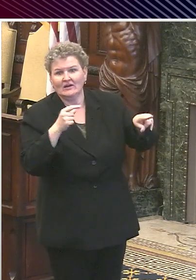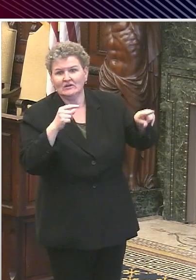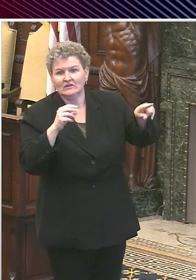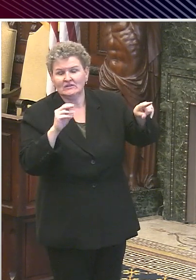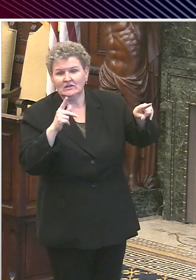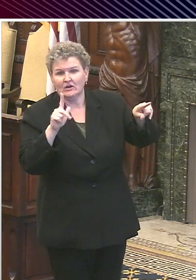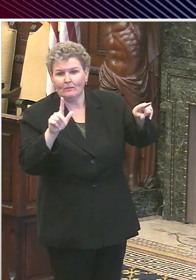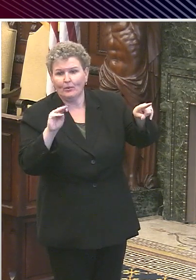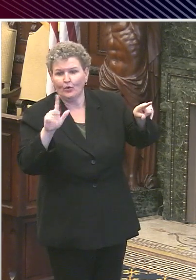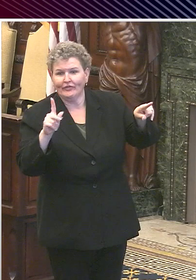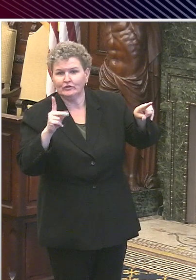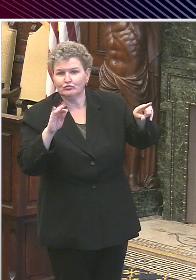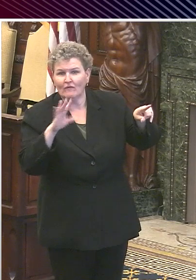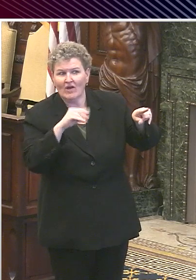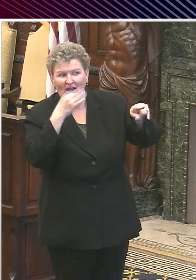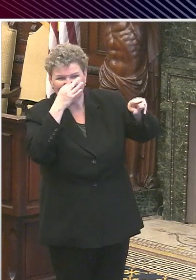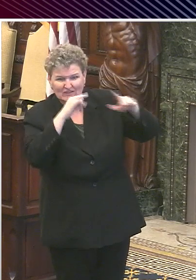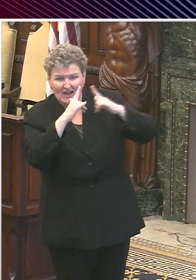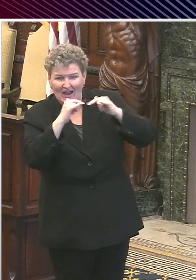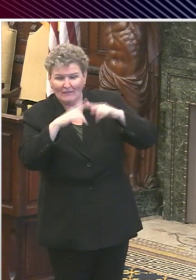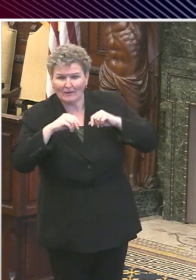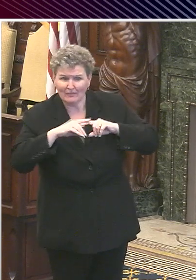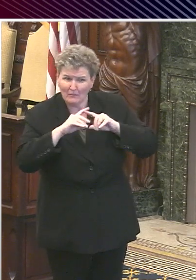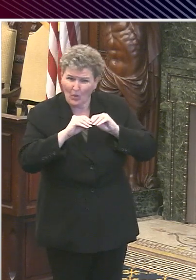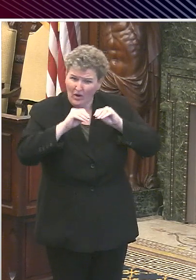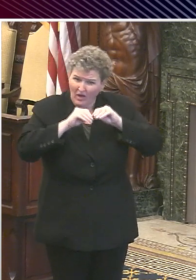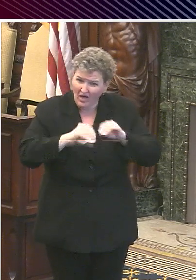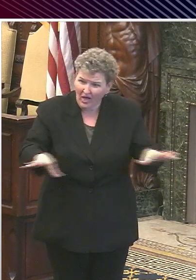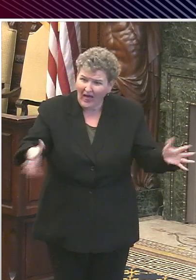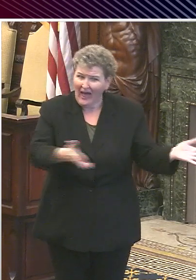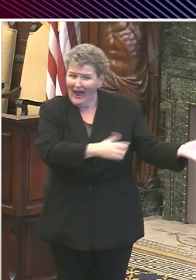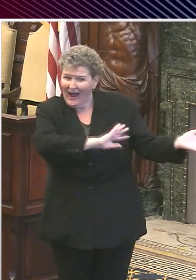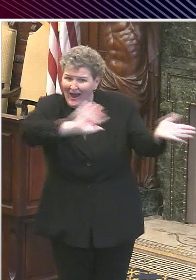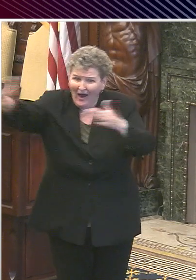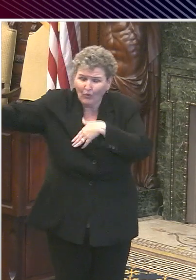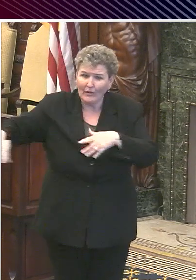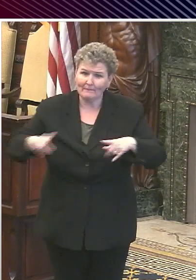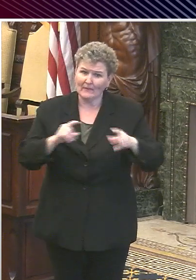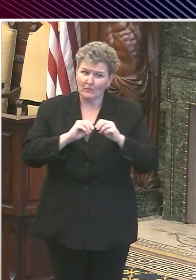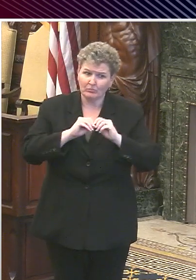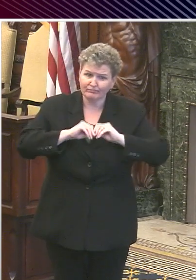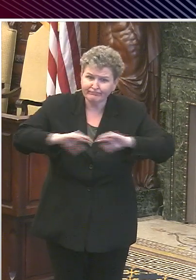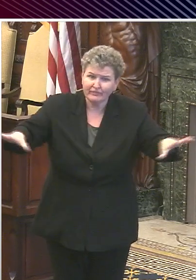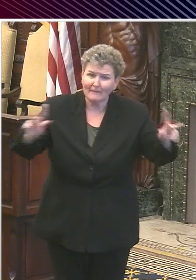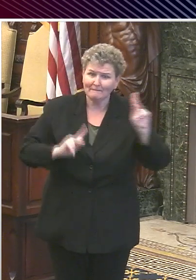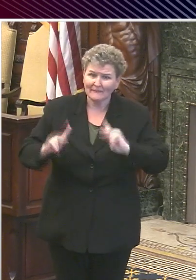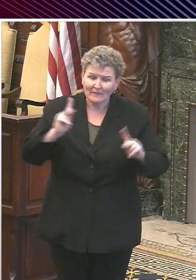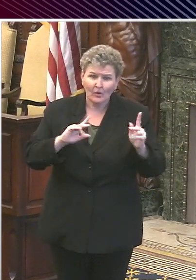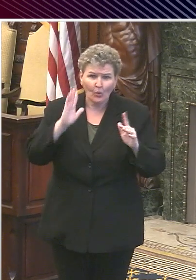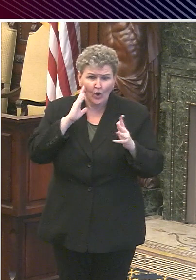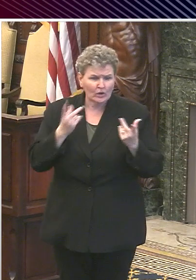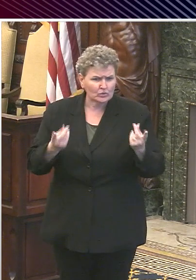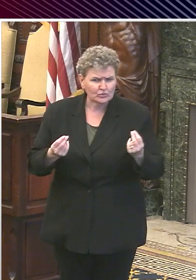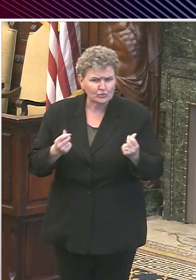lead to spreading the coronavirus, considering the CDC guidance recommends against clearing encampments? Well, first, I should clarify, if you